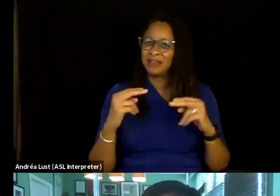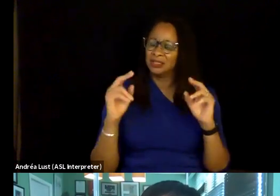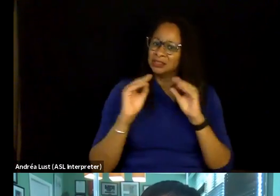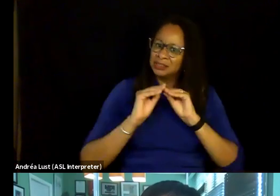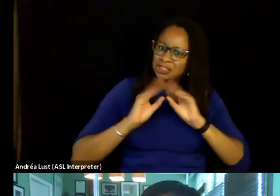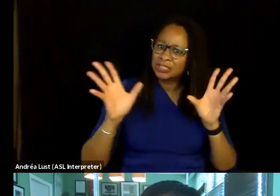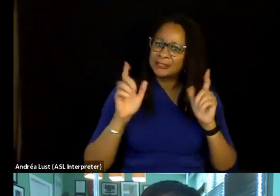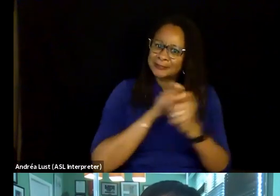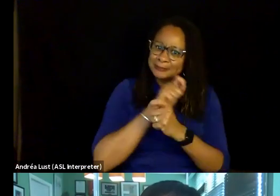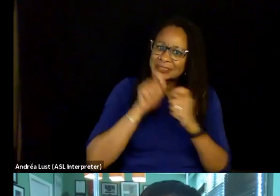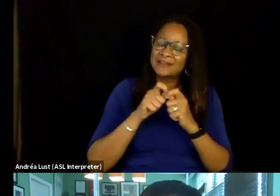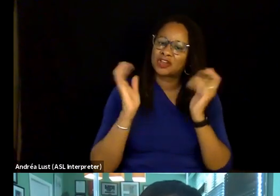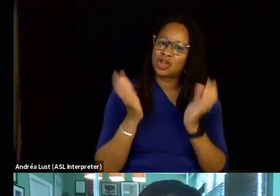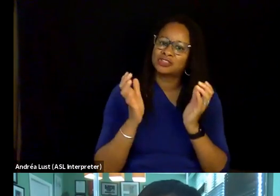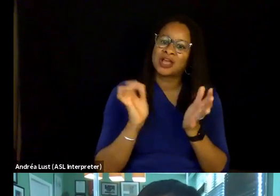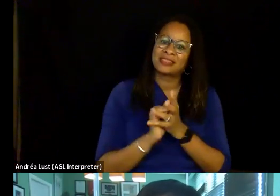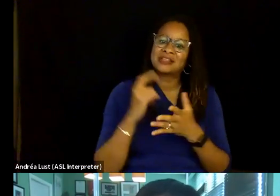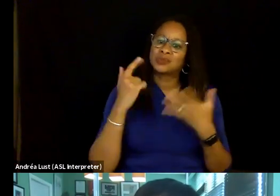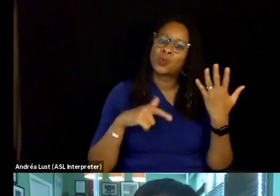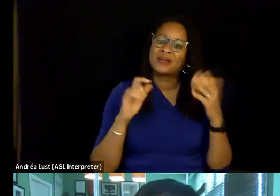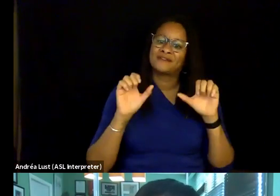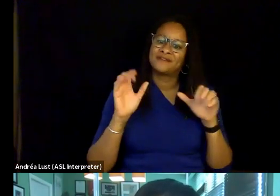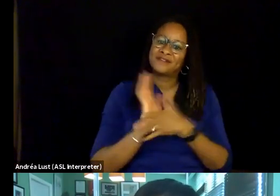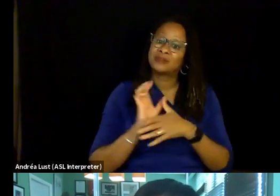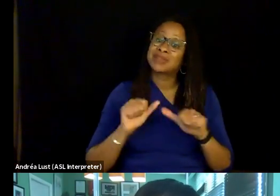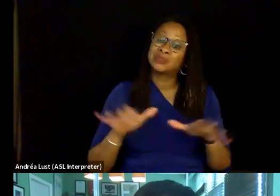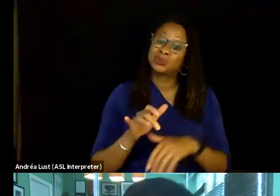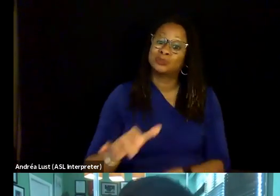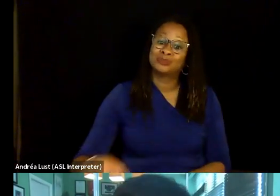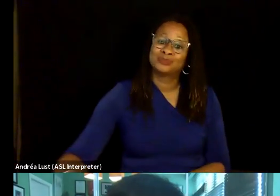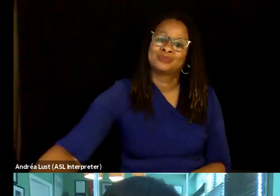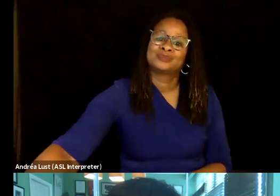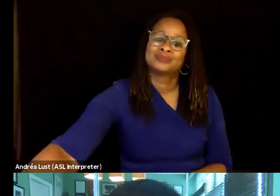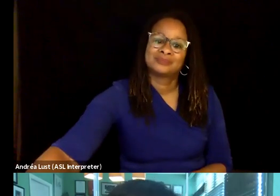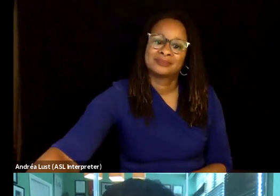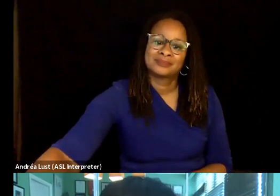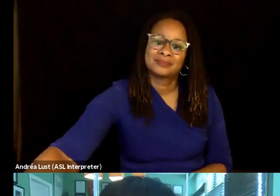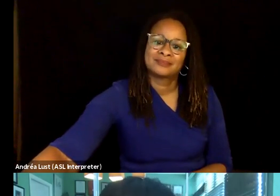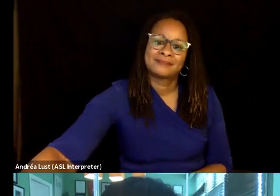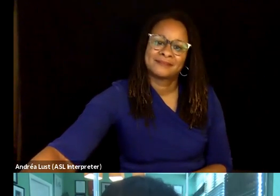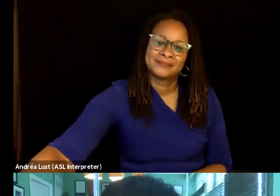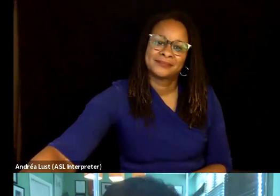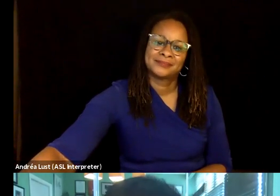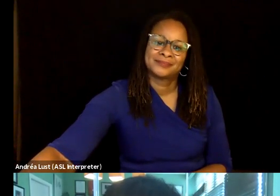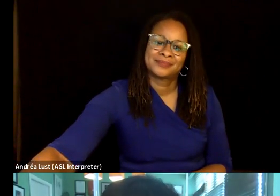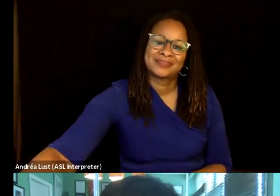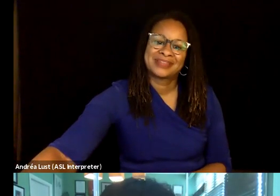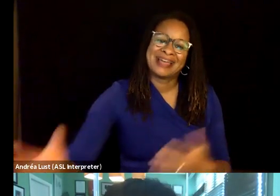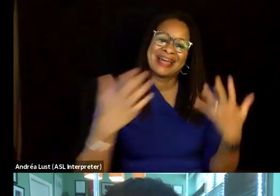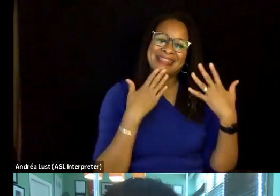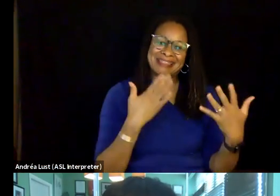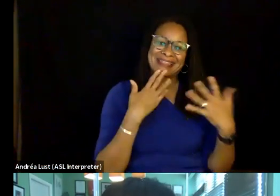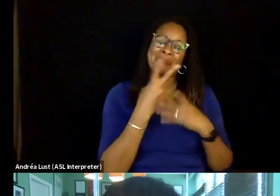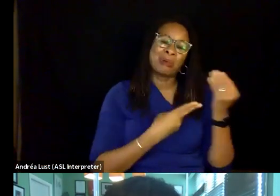what film has a capacity to do. Thank you so much, Maria Ressa. Thank you so much,